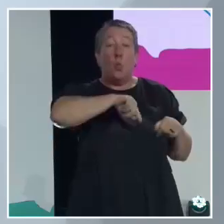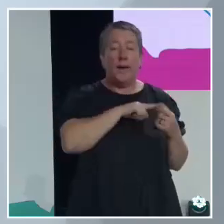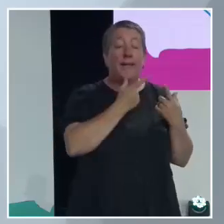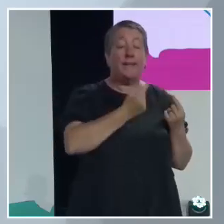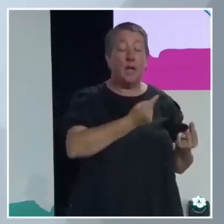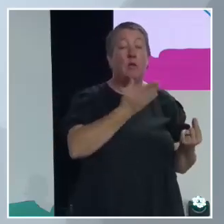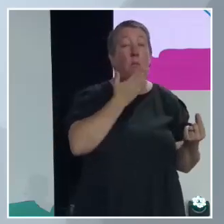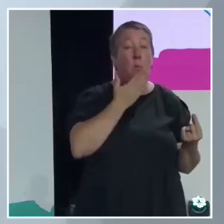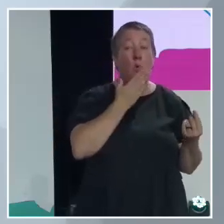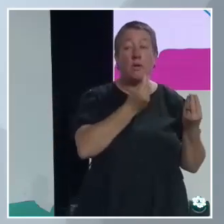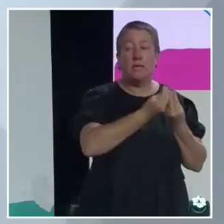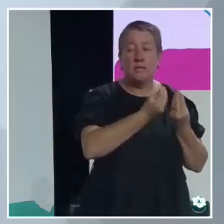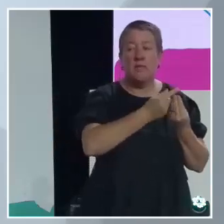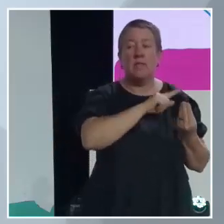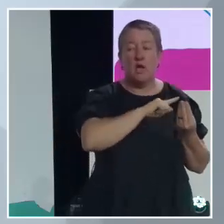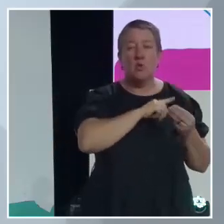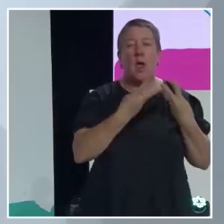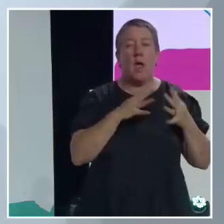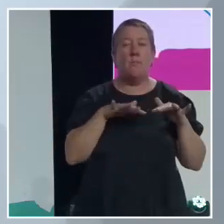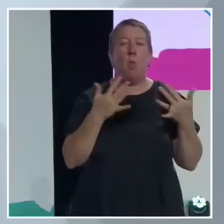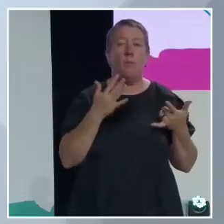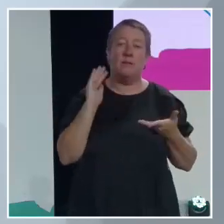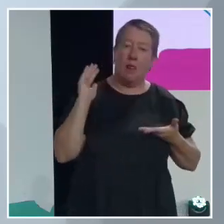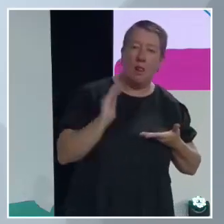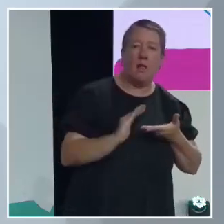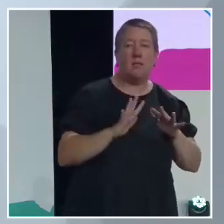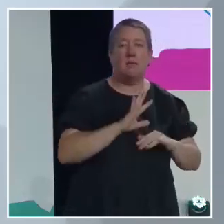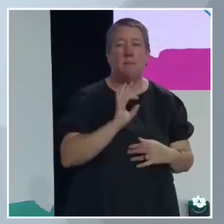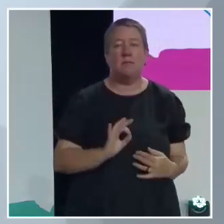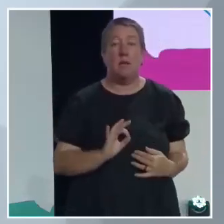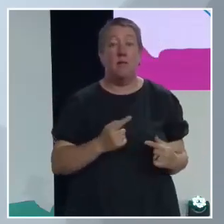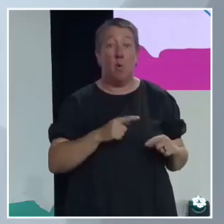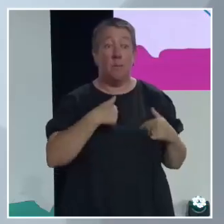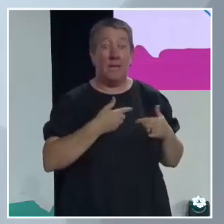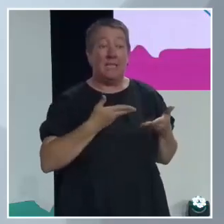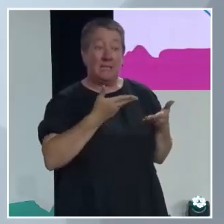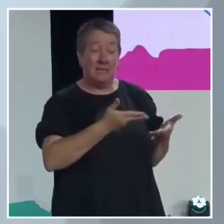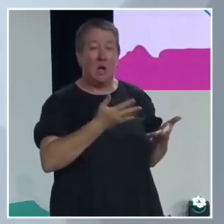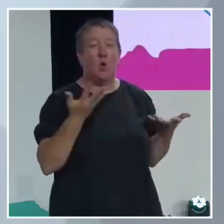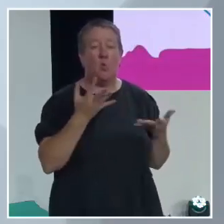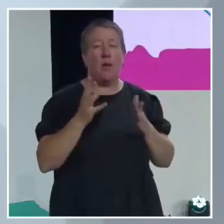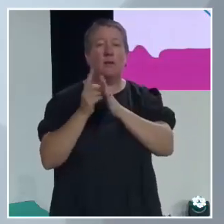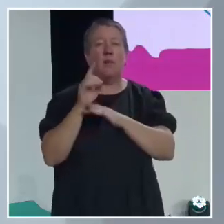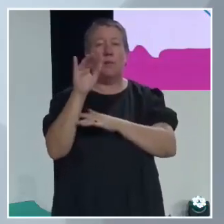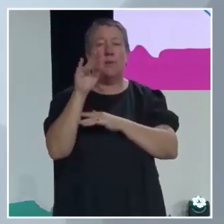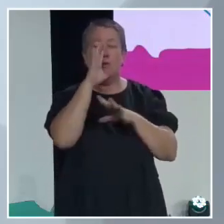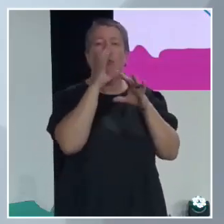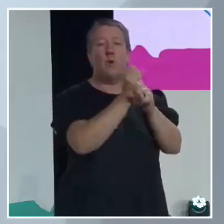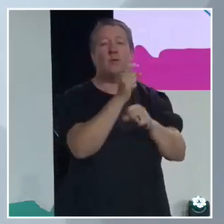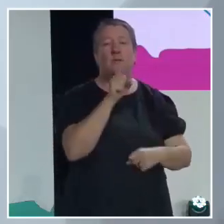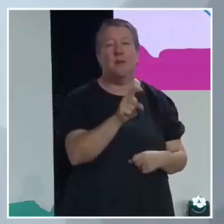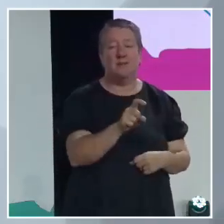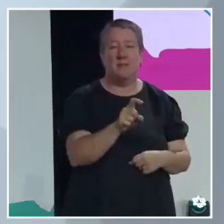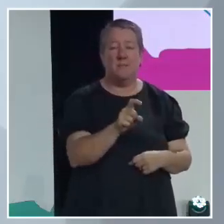and that's why we have unemployment down to 10%. For me, this is where development banks should also focus,